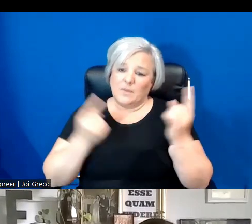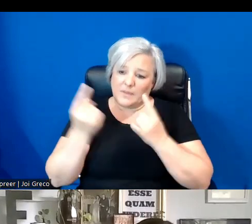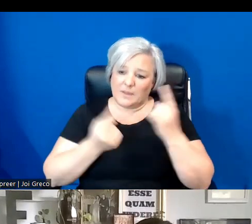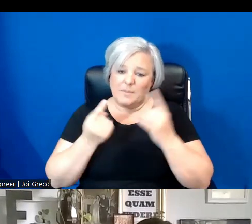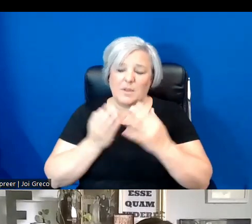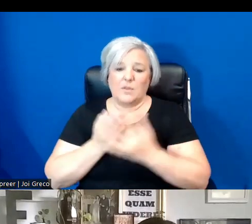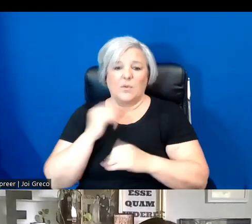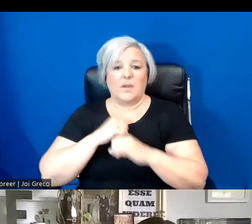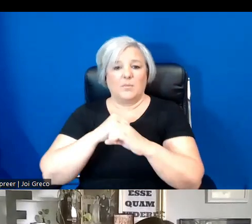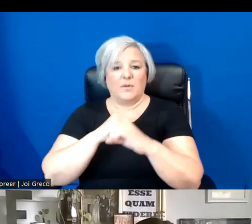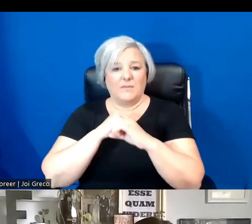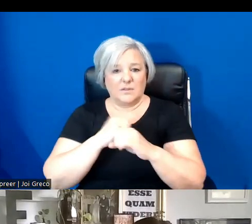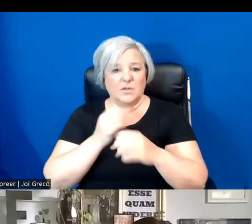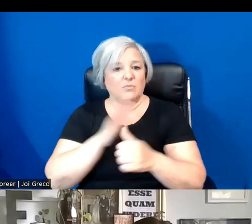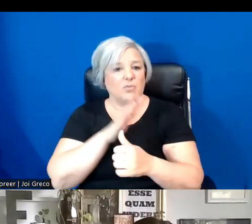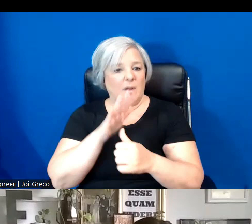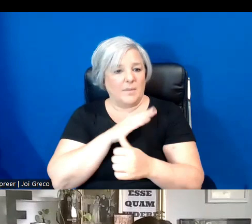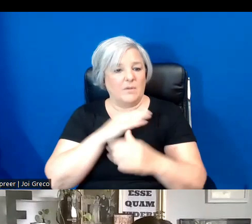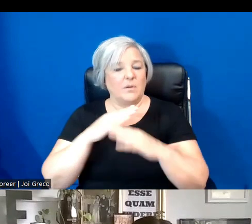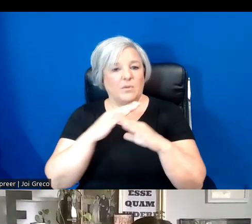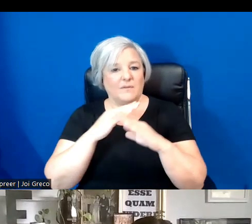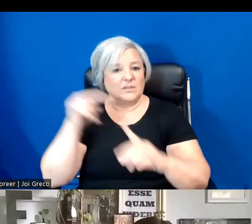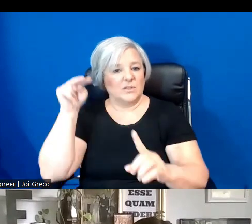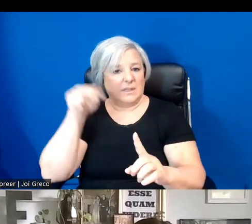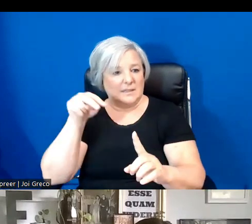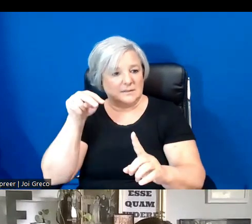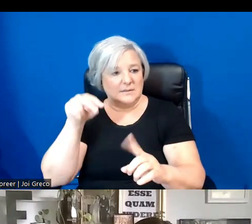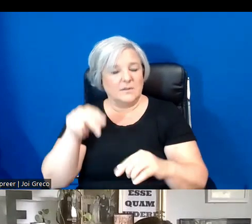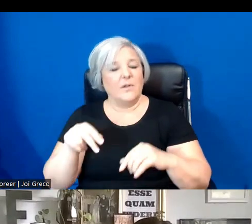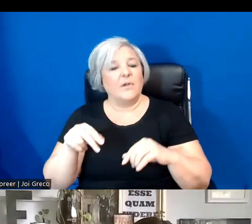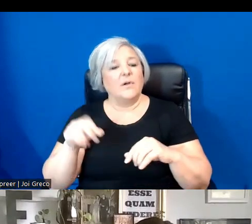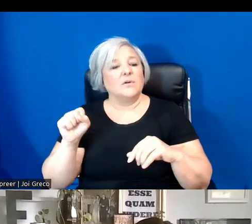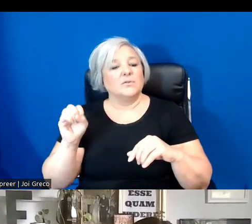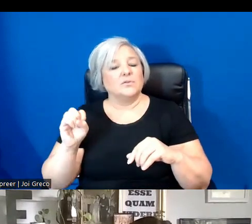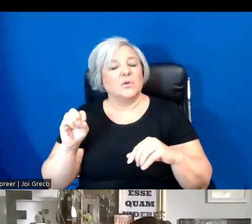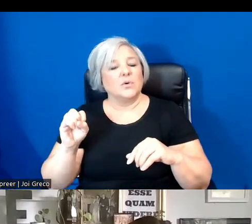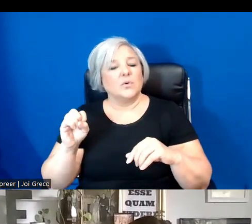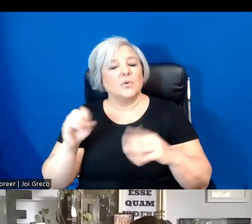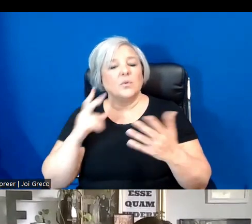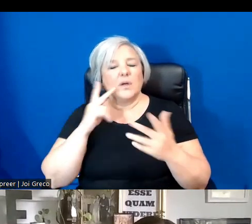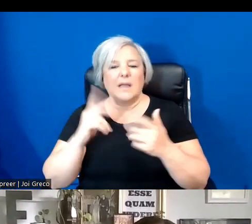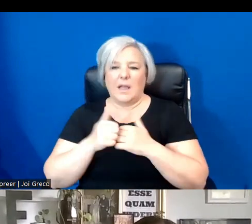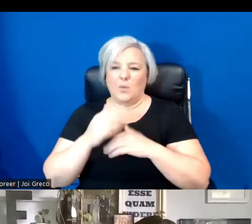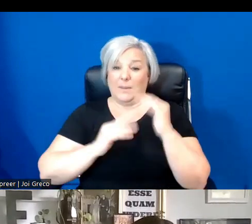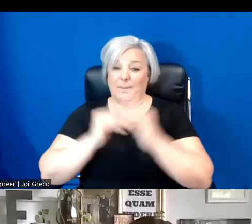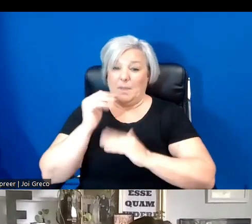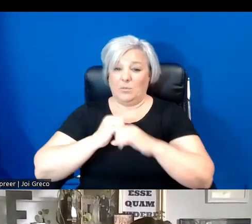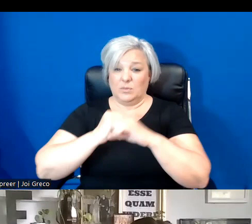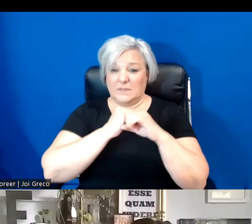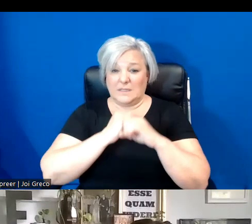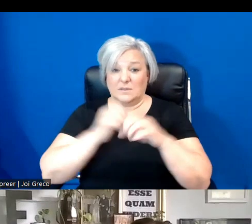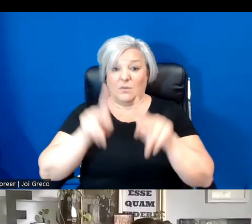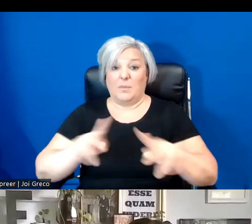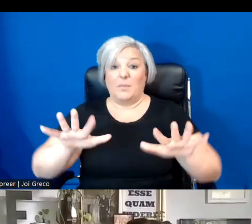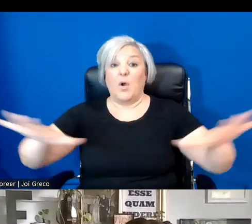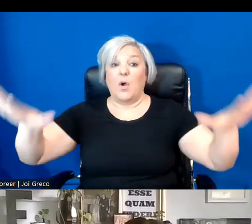a primary prevention lens. We're looking at ways to build protective factors at the societal level, so